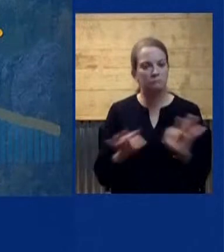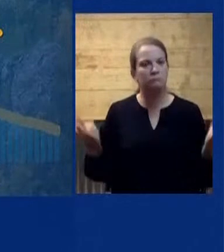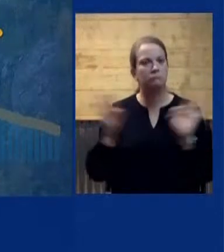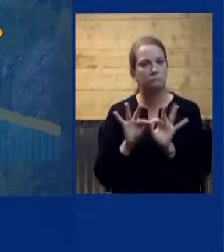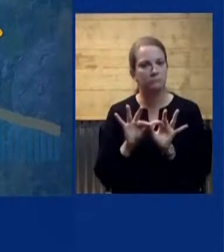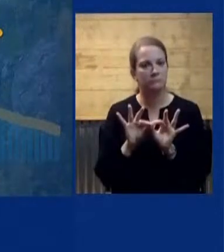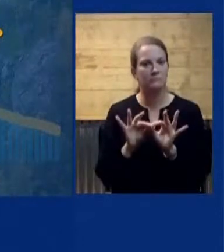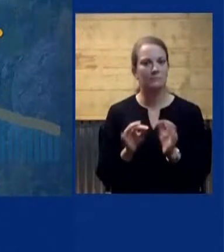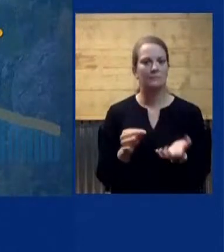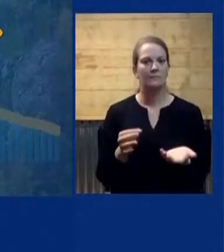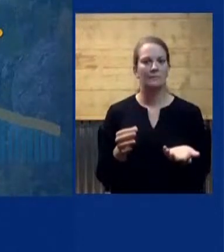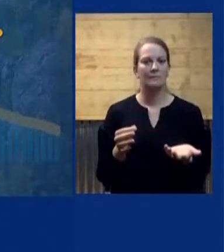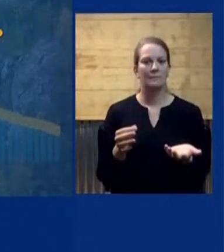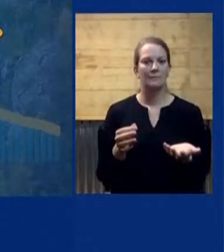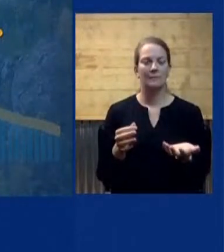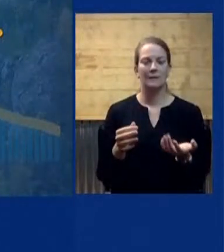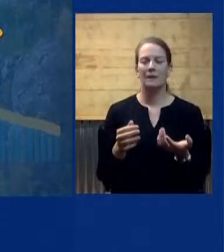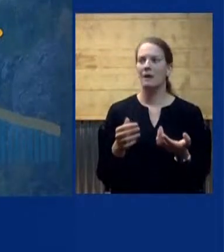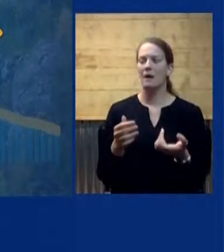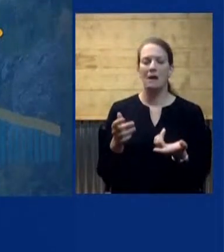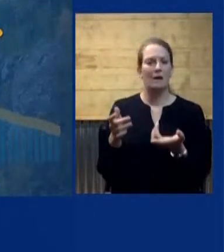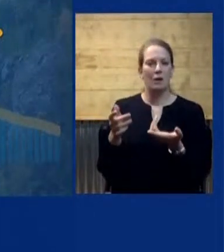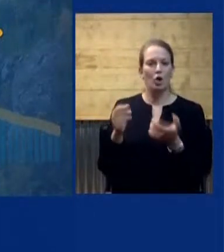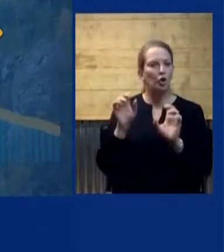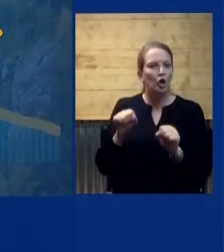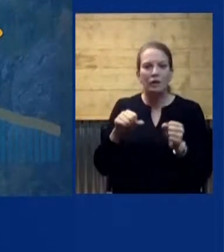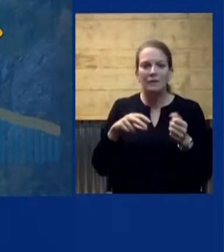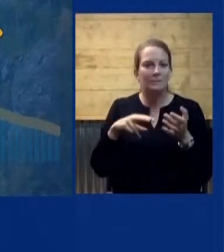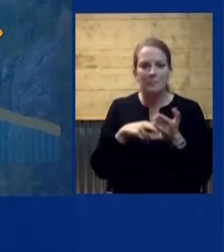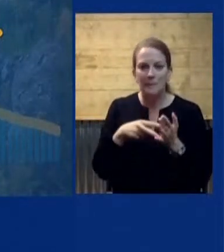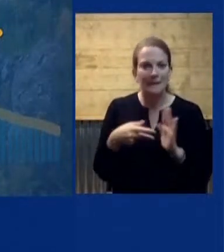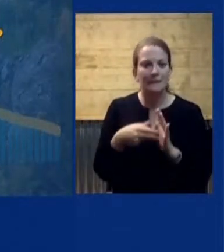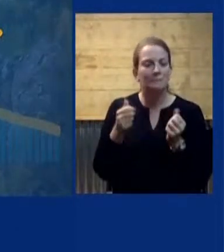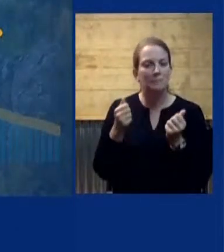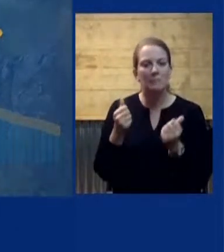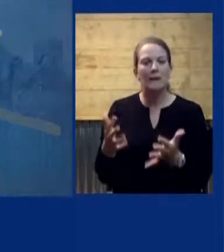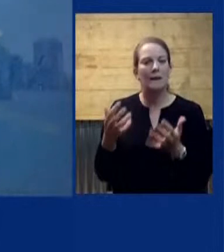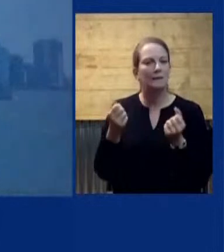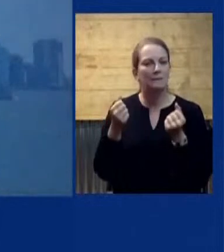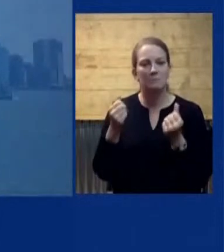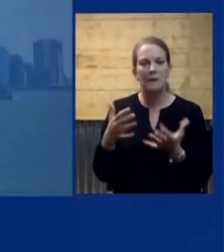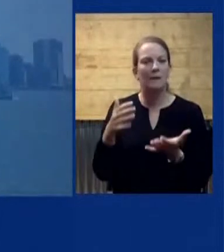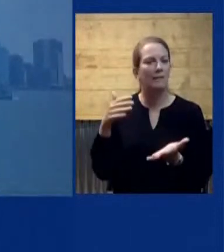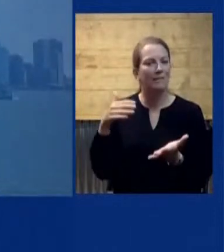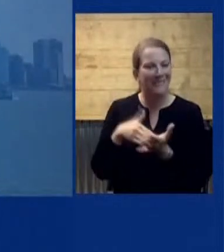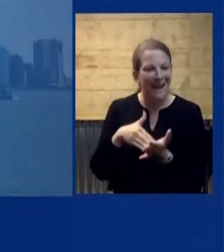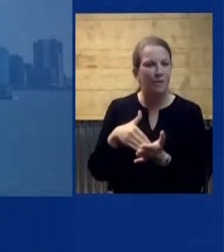You're talking about thousands of people's lives, tens of thousands of lives.